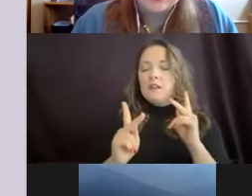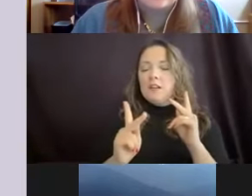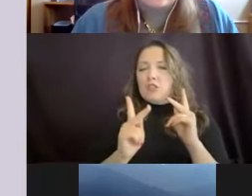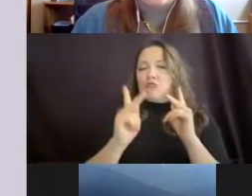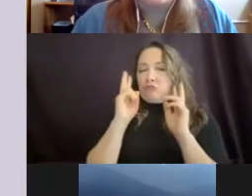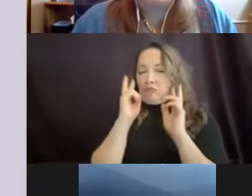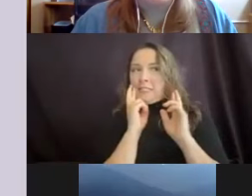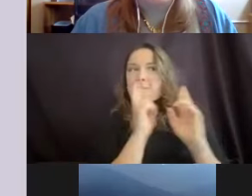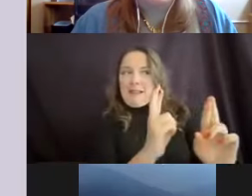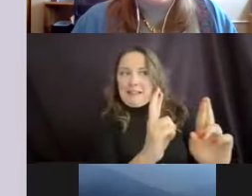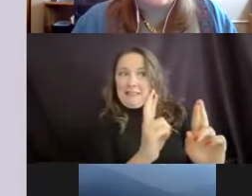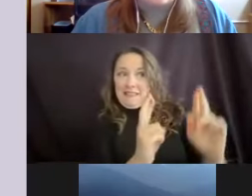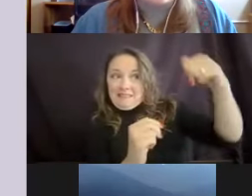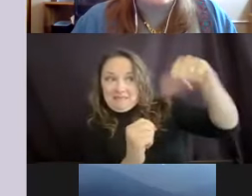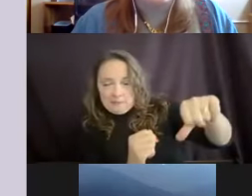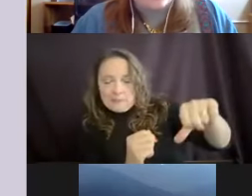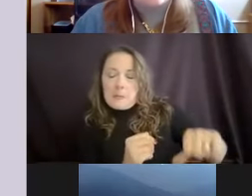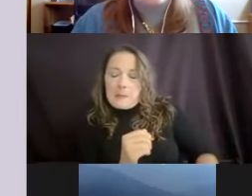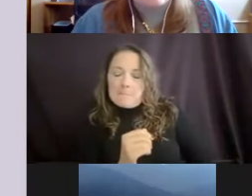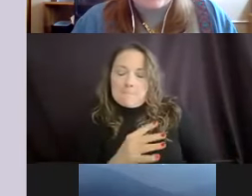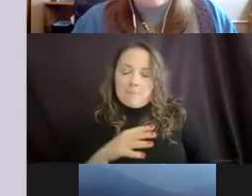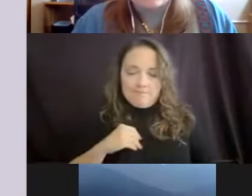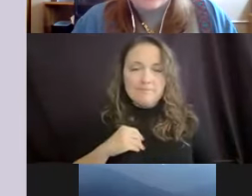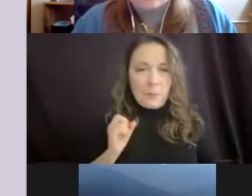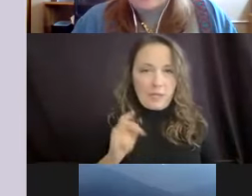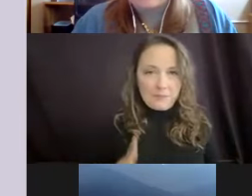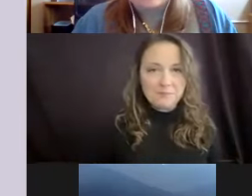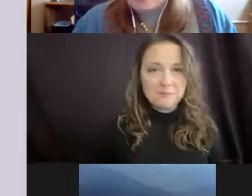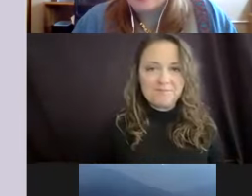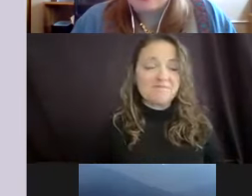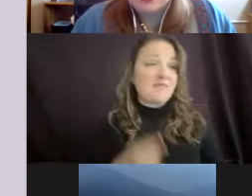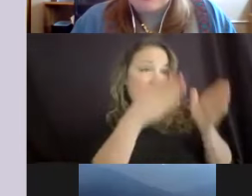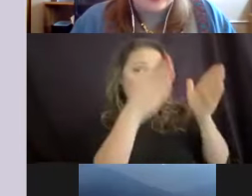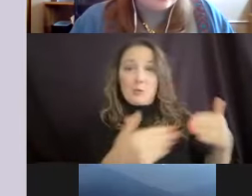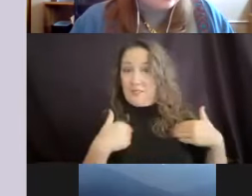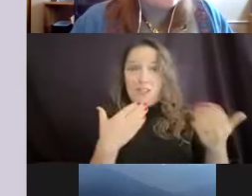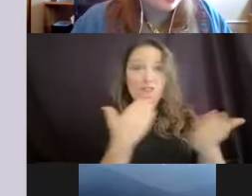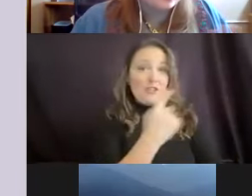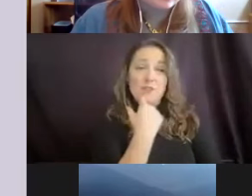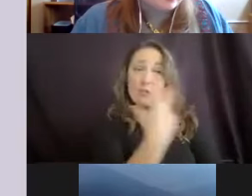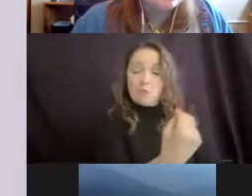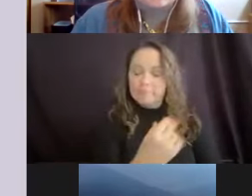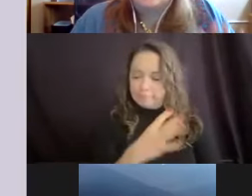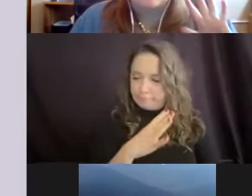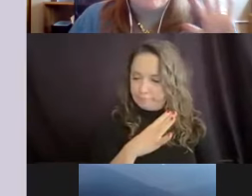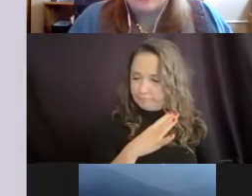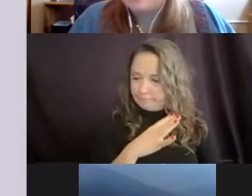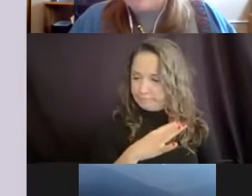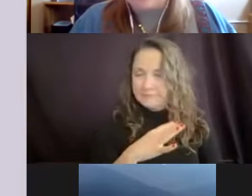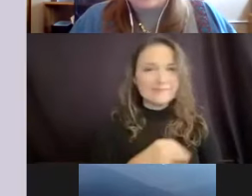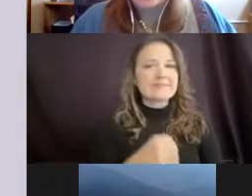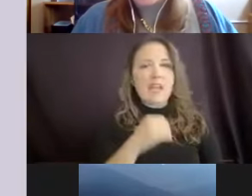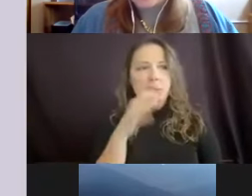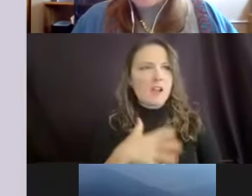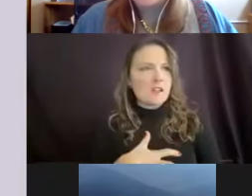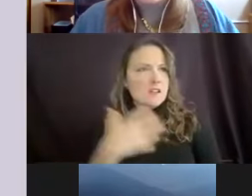rejection. To say like, okay, that person has the right to say no to me, and I'm not gonna get mad at